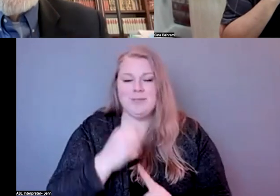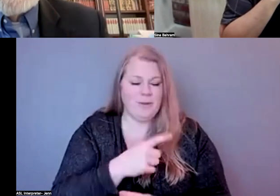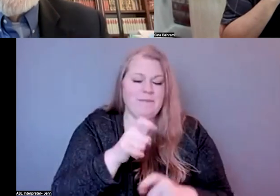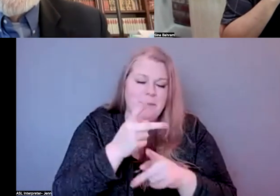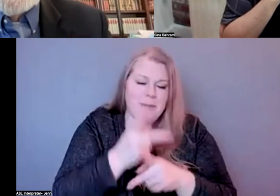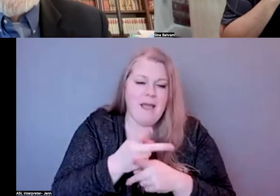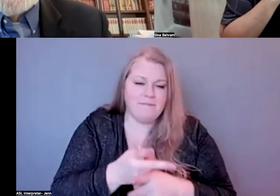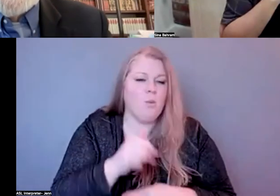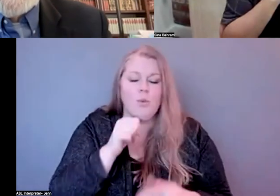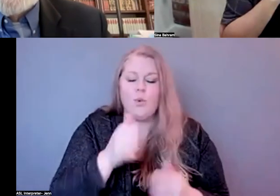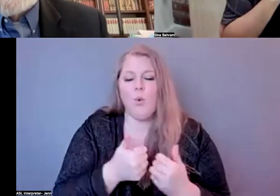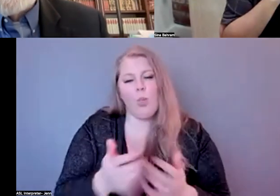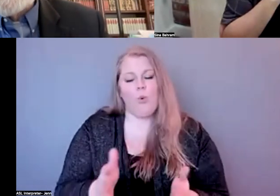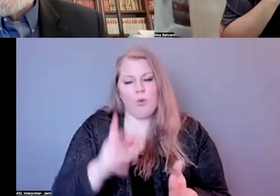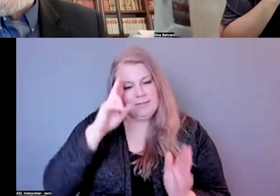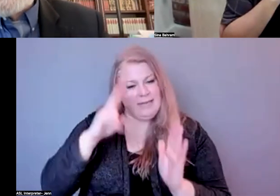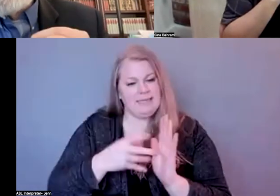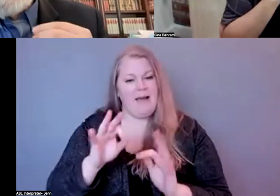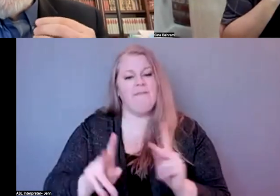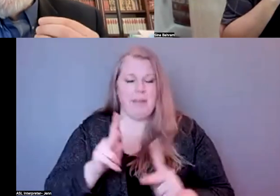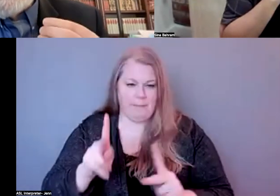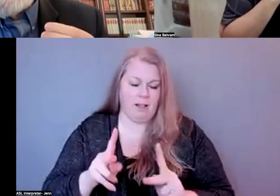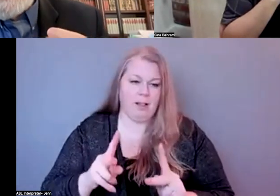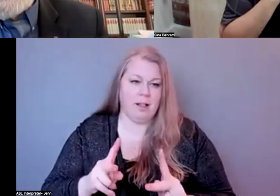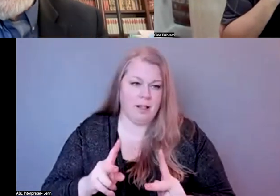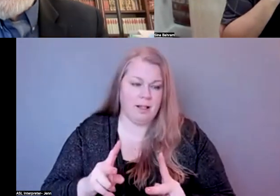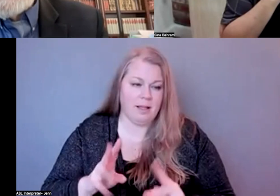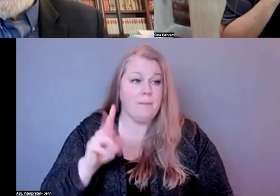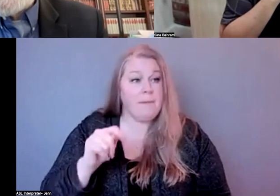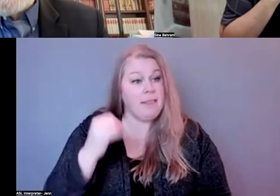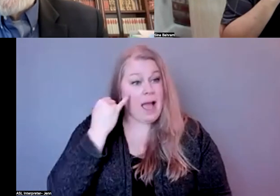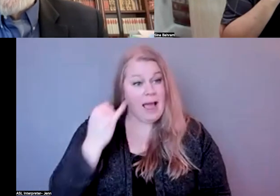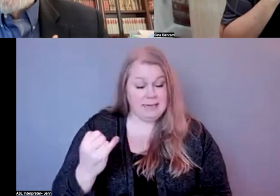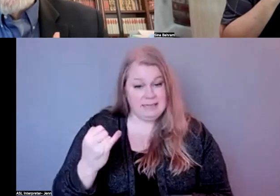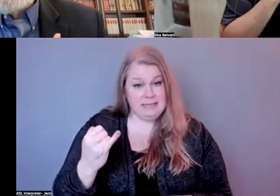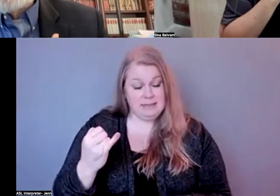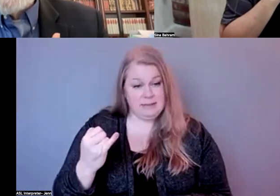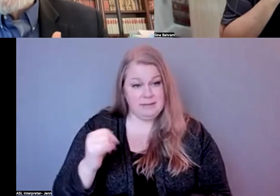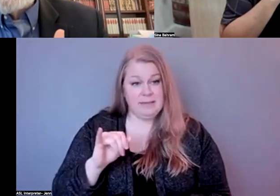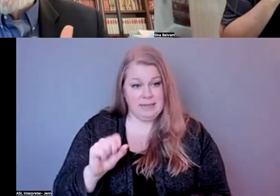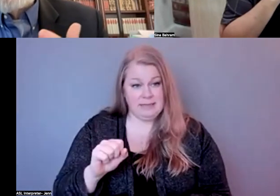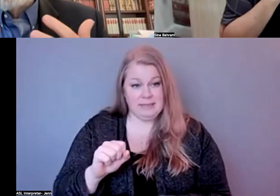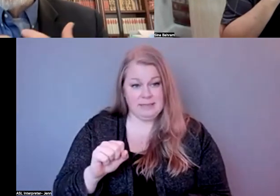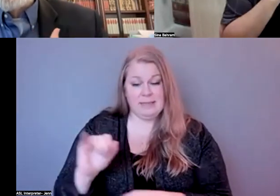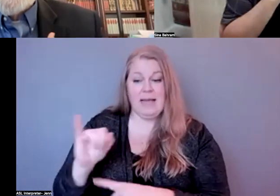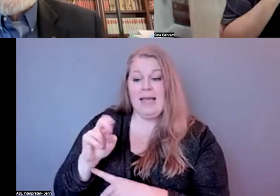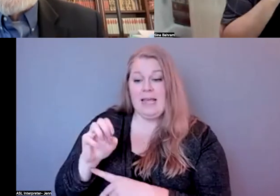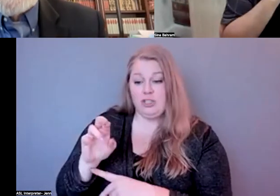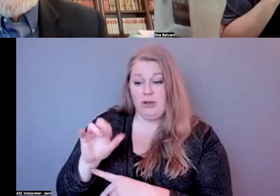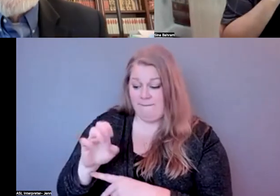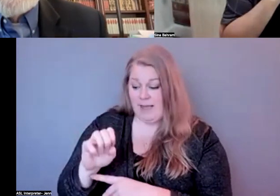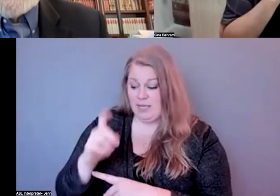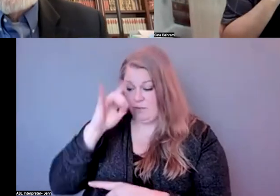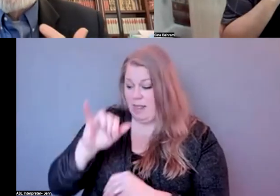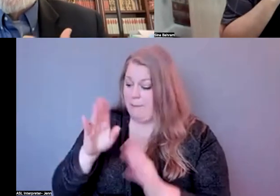that we don't lose intent of people. But the idea here is that the interface for the person would